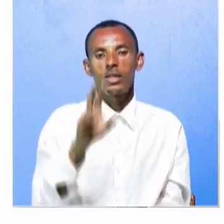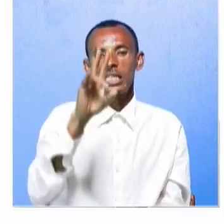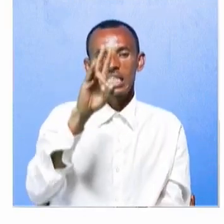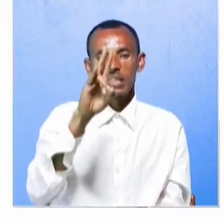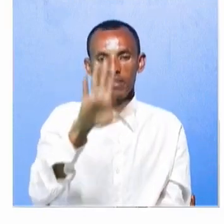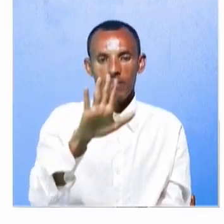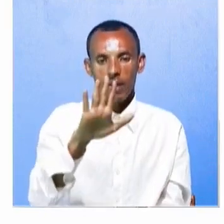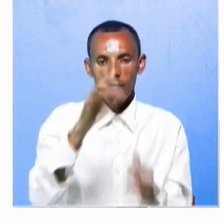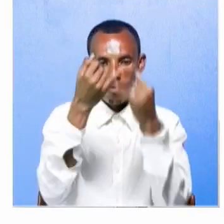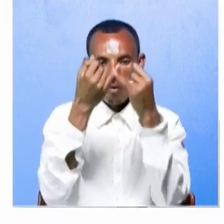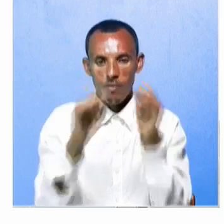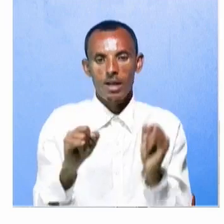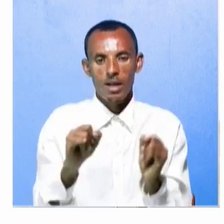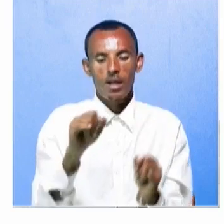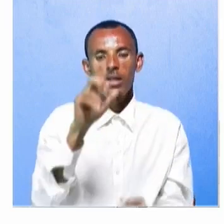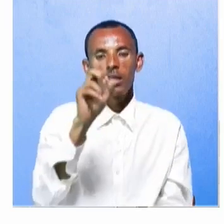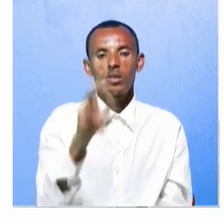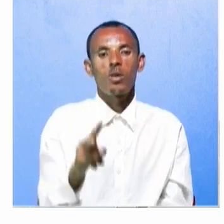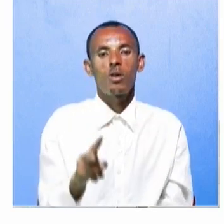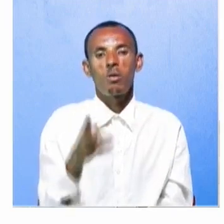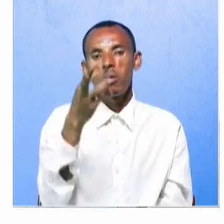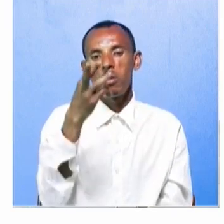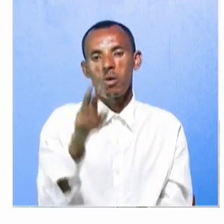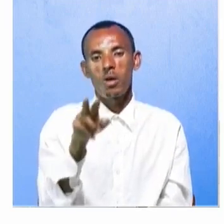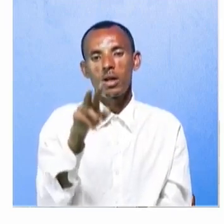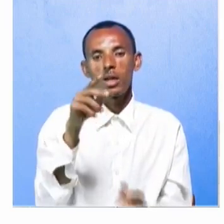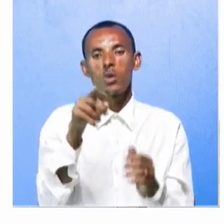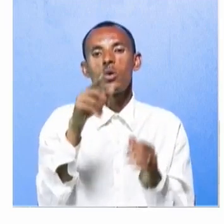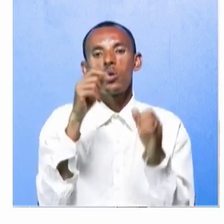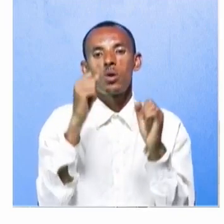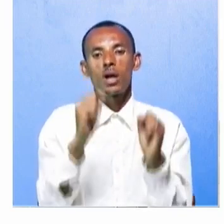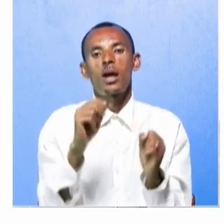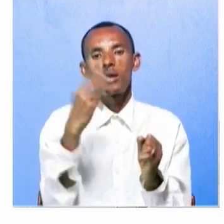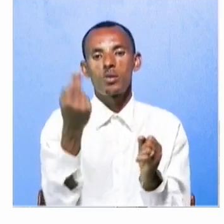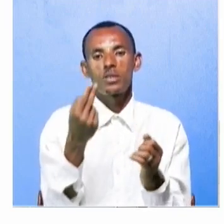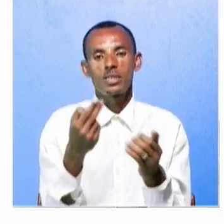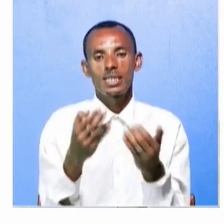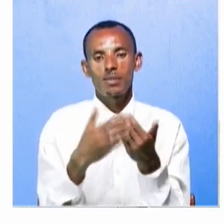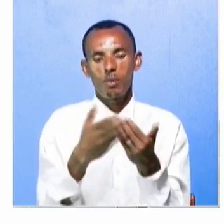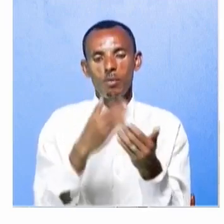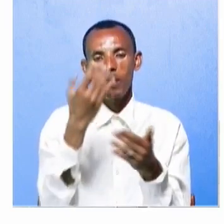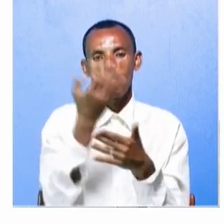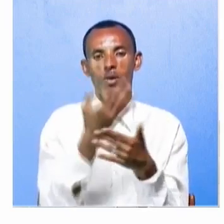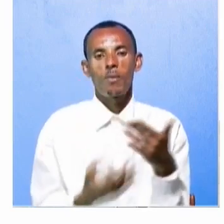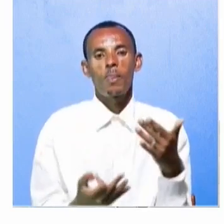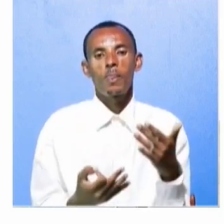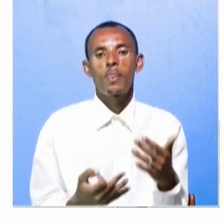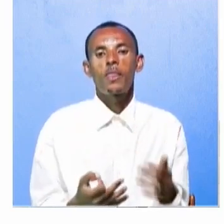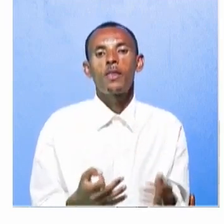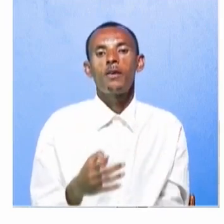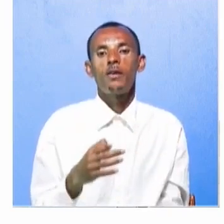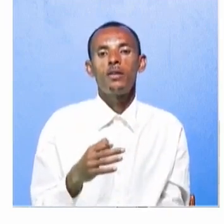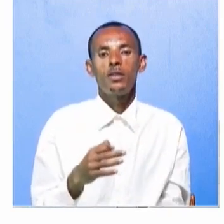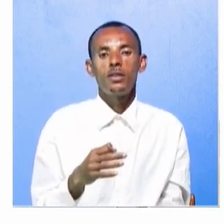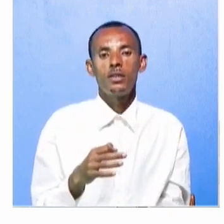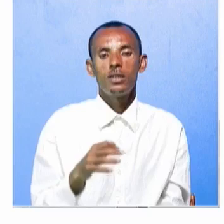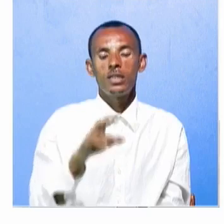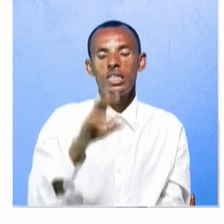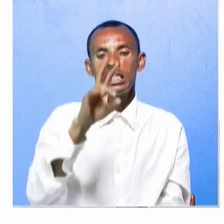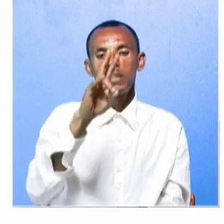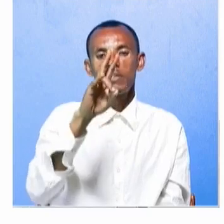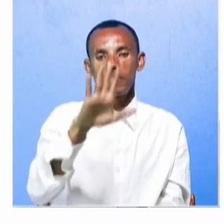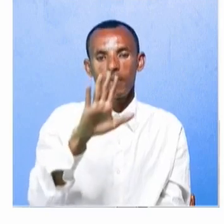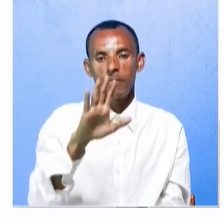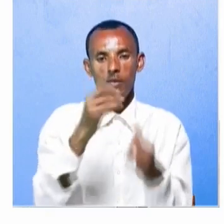75 over 12. Or you can write the simplified form of 75 over